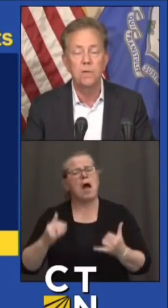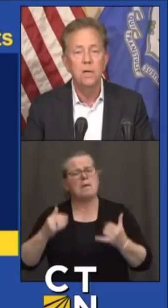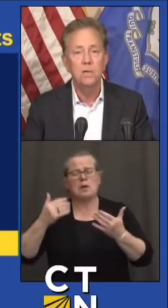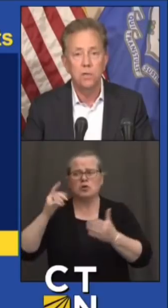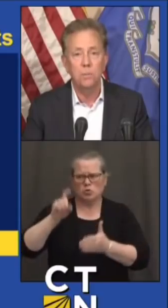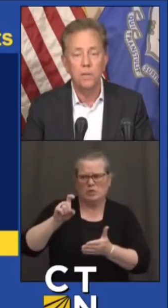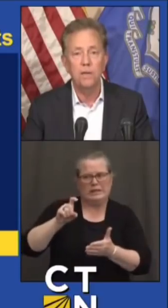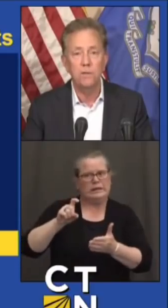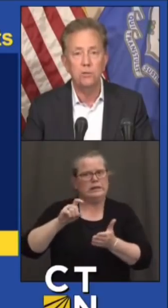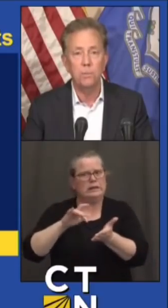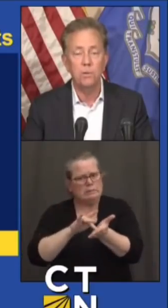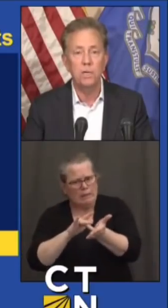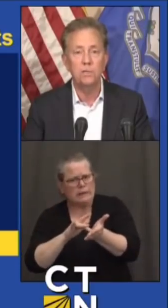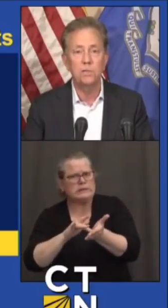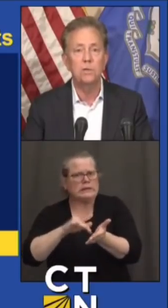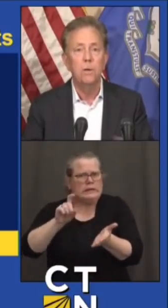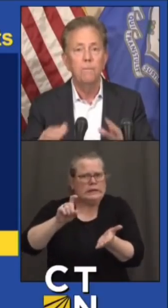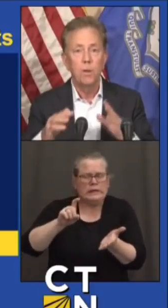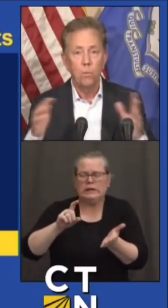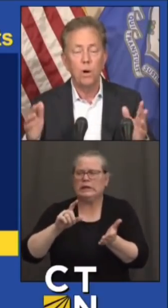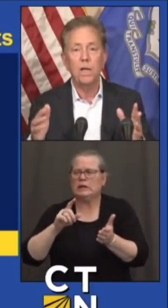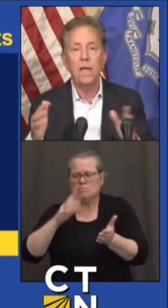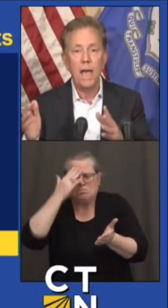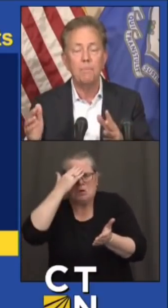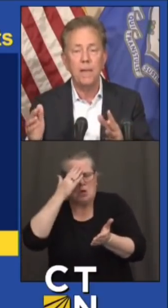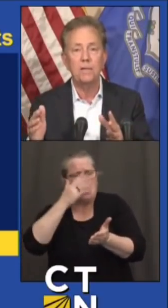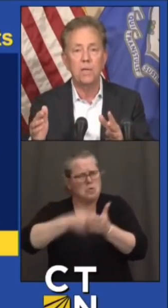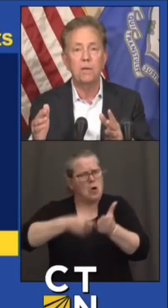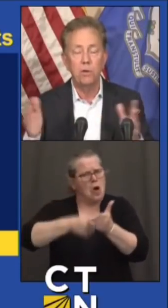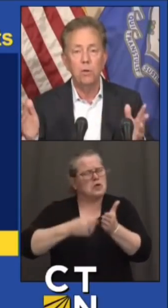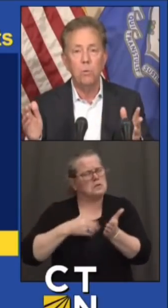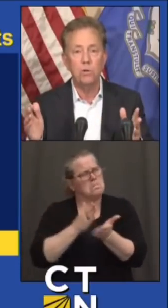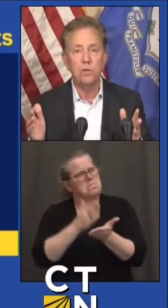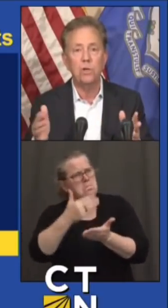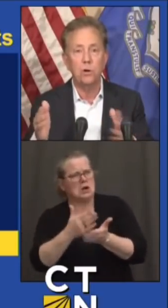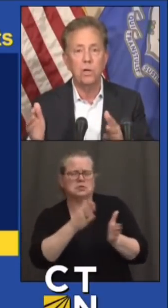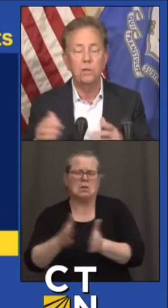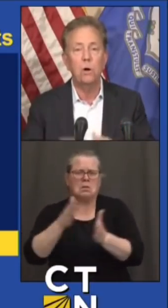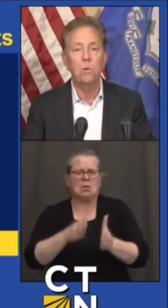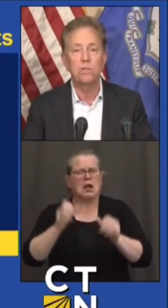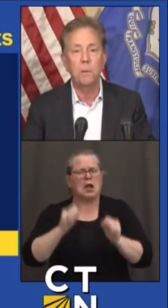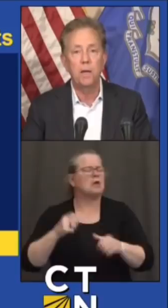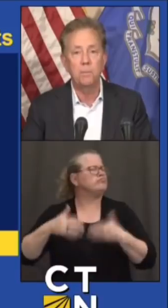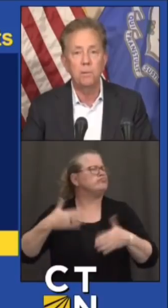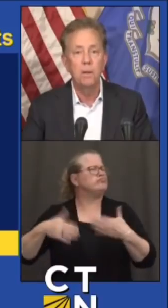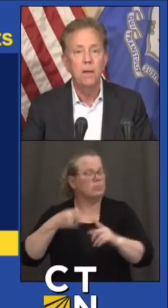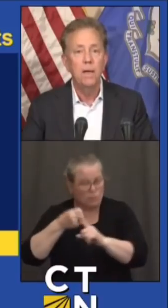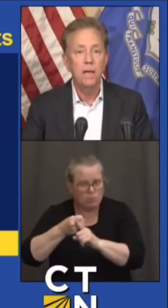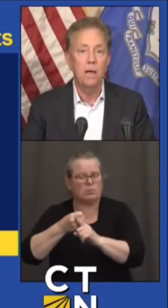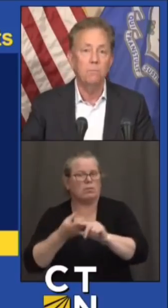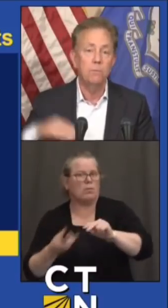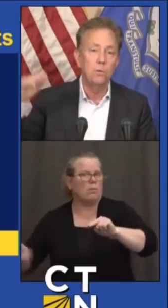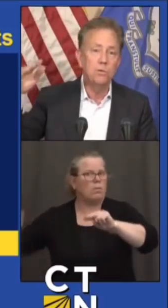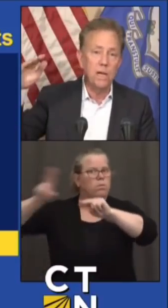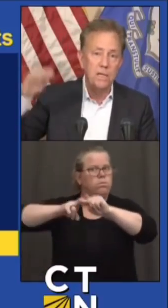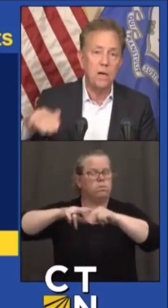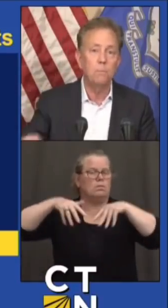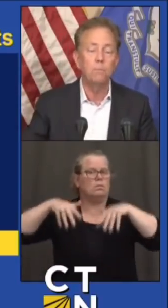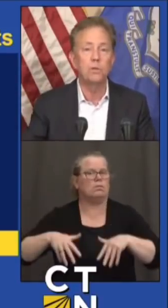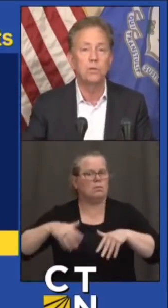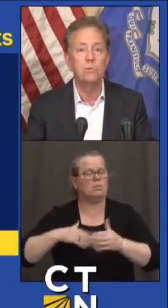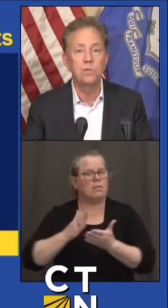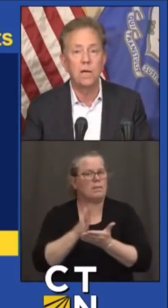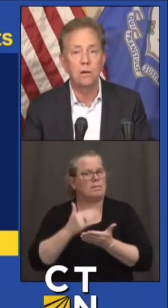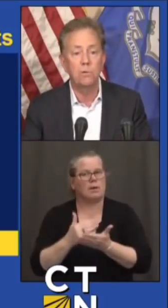sometimes double and even triple digits. We're going to cap that to give you more security, know what's payable, and help use that to